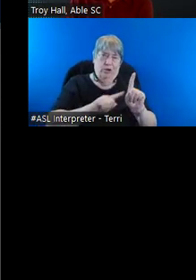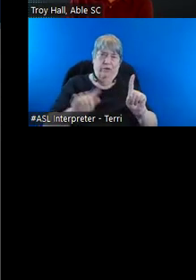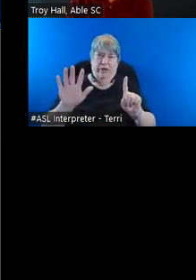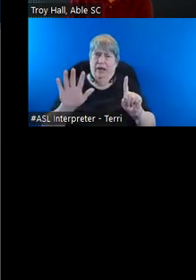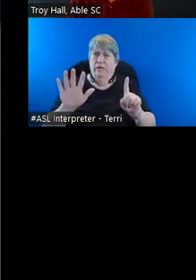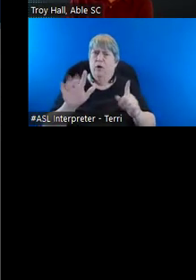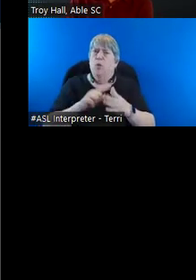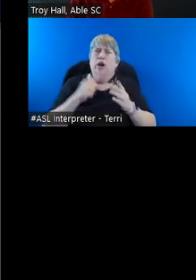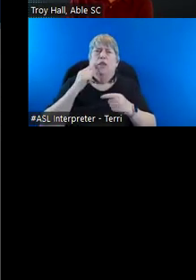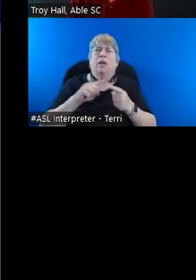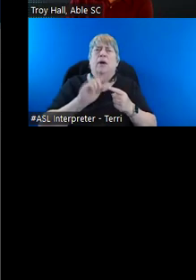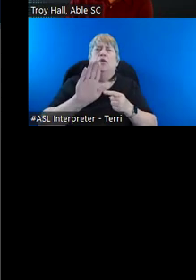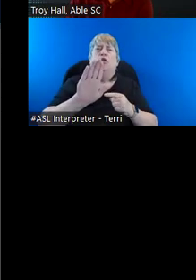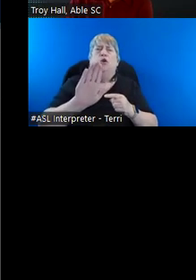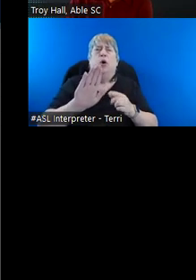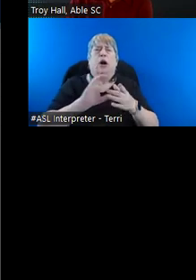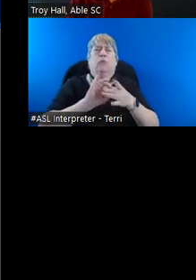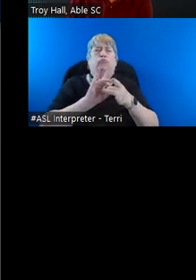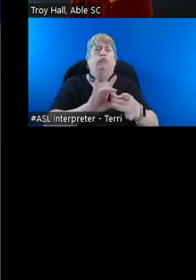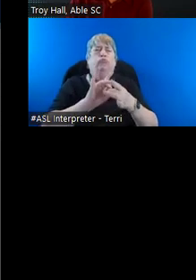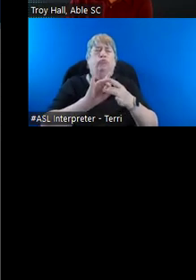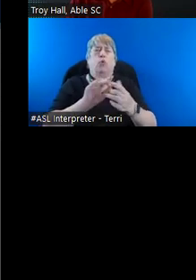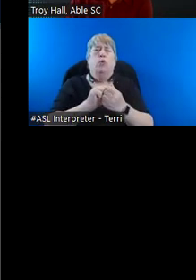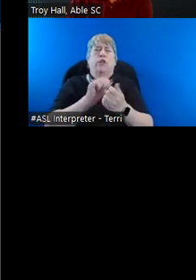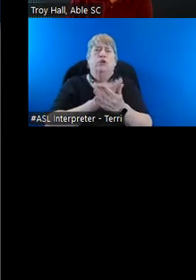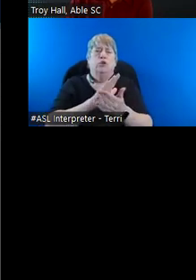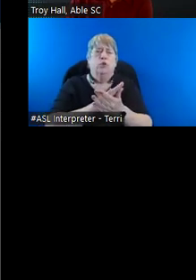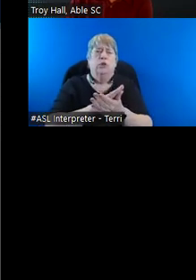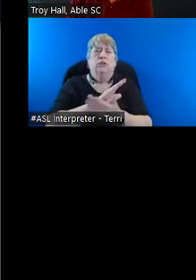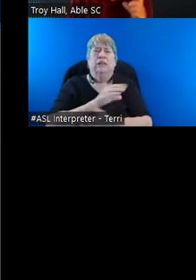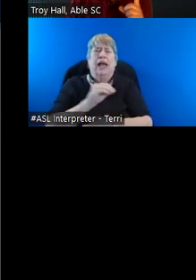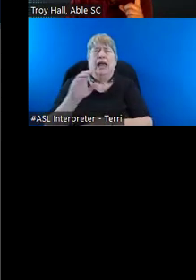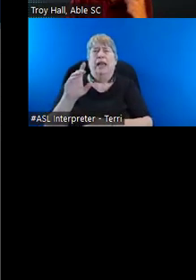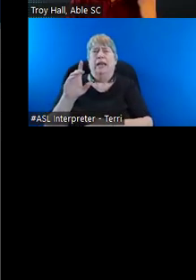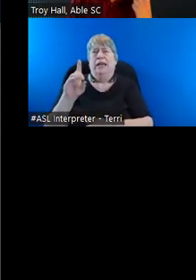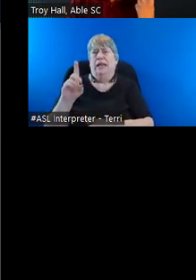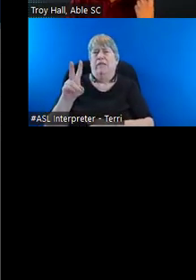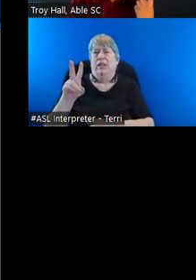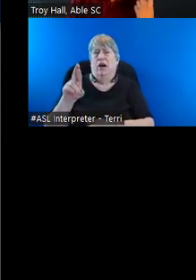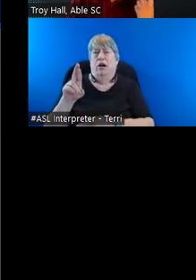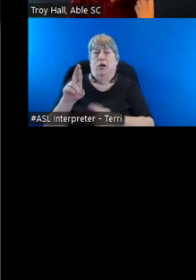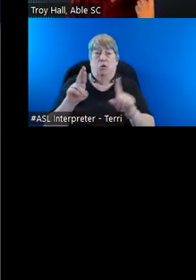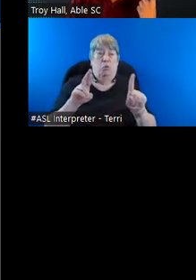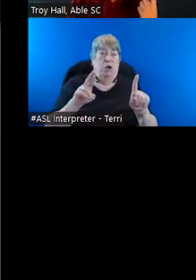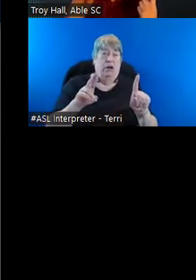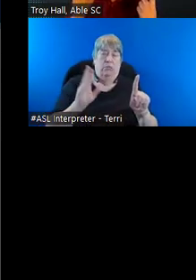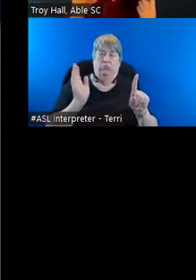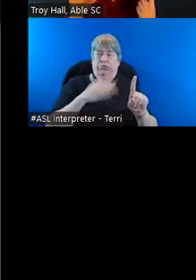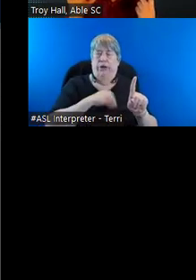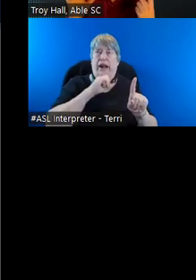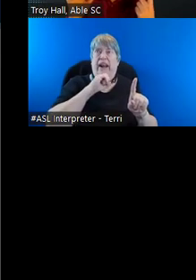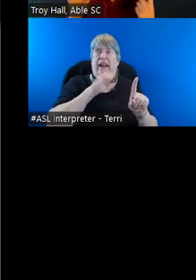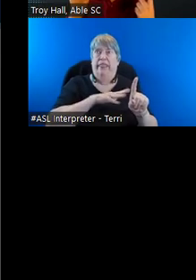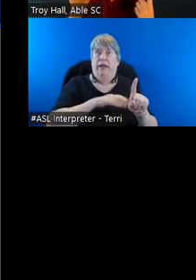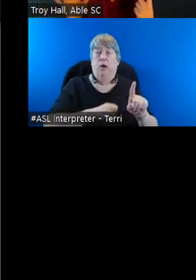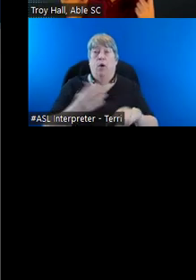our collaboration with schools and VR? Would we rank it as 1, not even happening, or